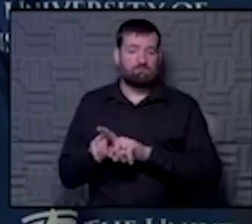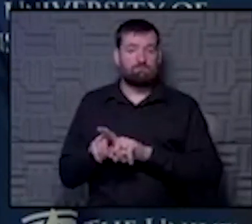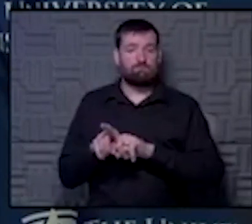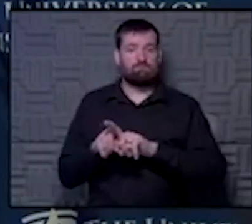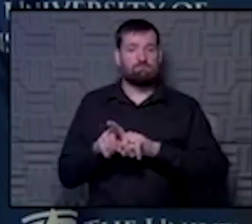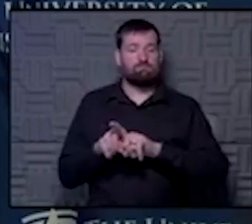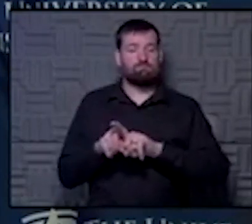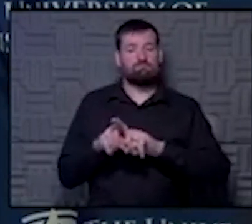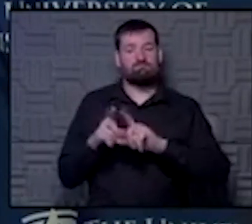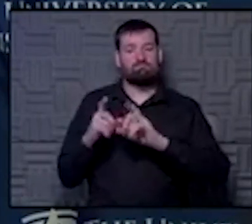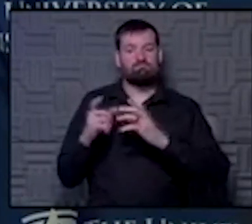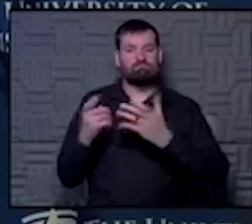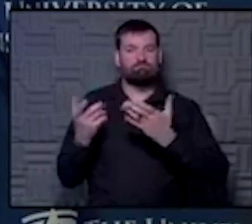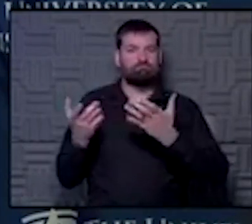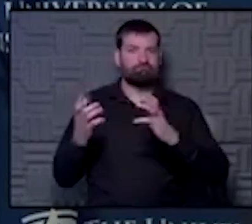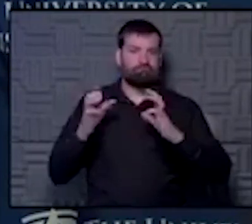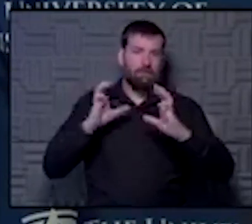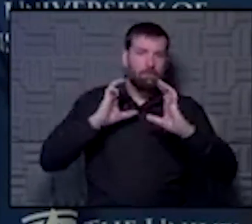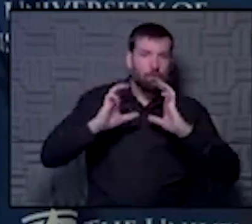communication that we have with